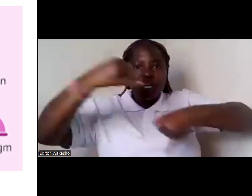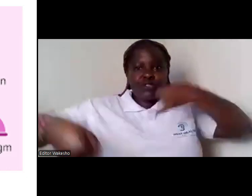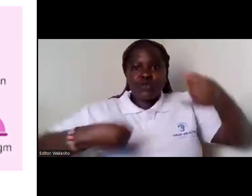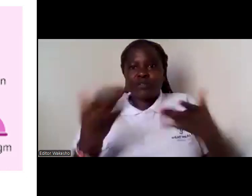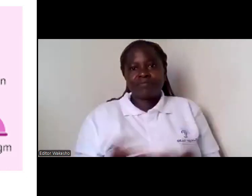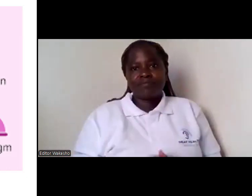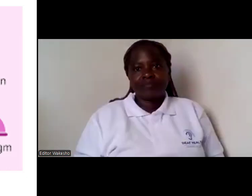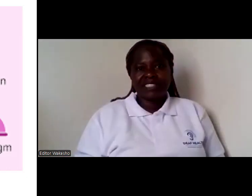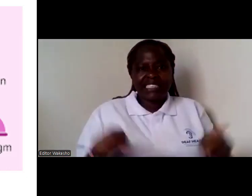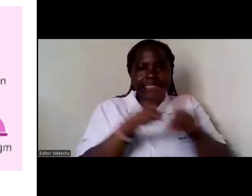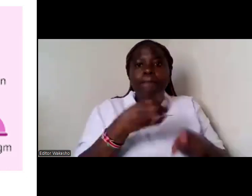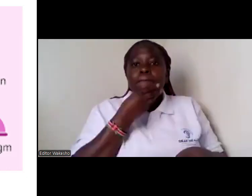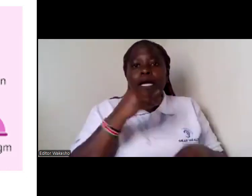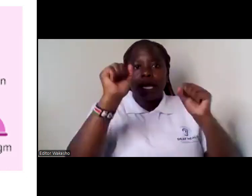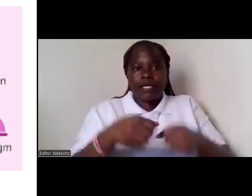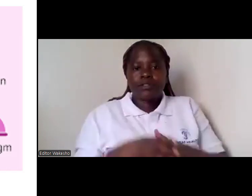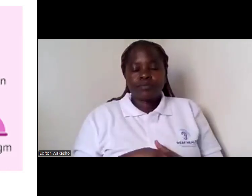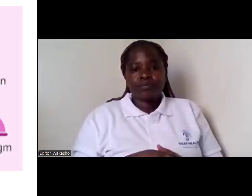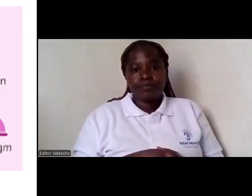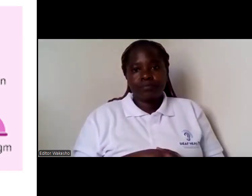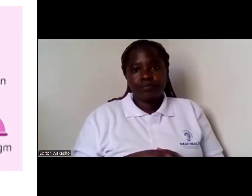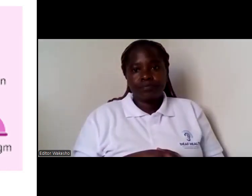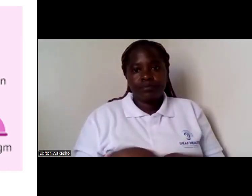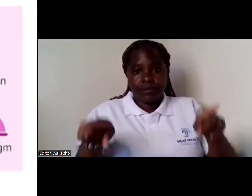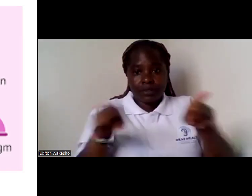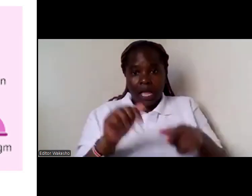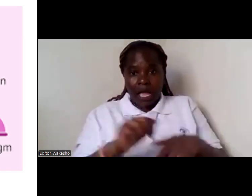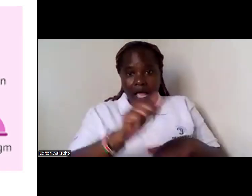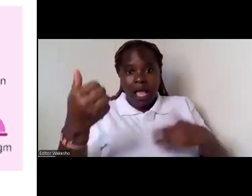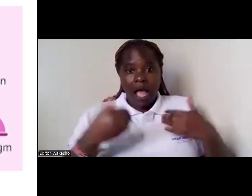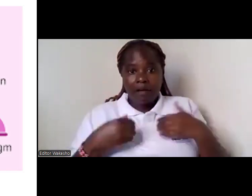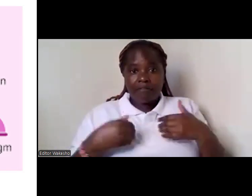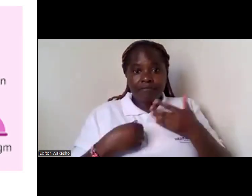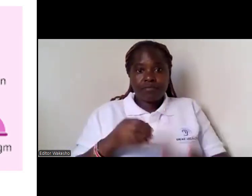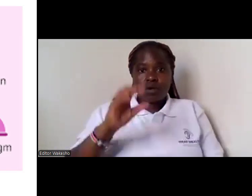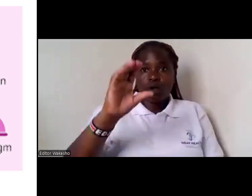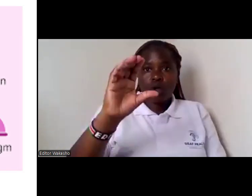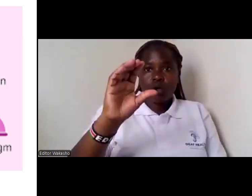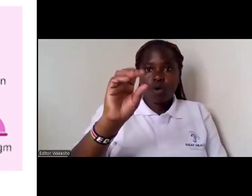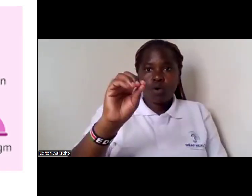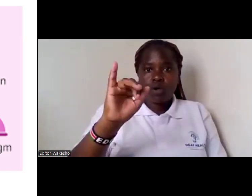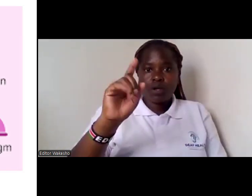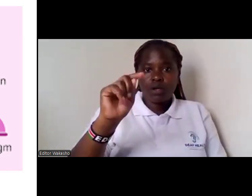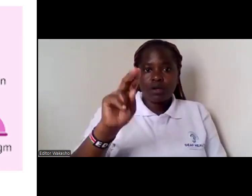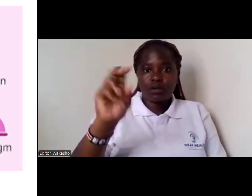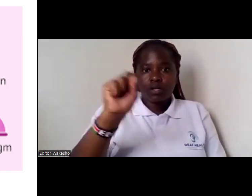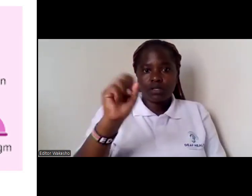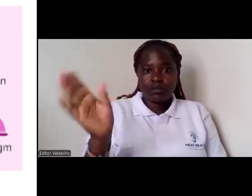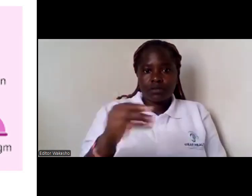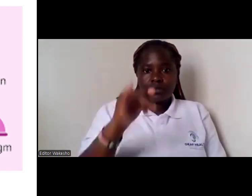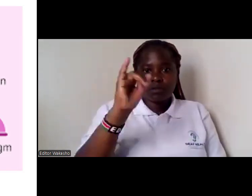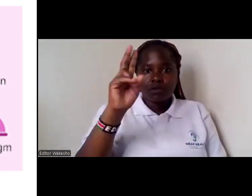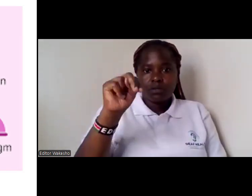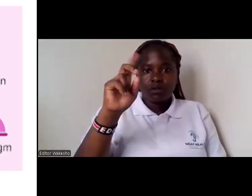There's also some are not mentioned here. Coitus interruptus. Maybe here I'll make a special mention. It's